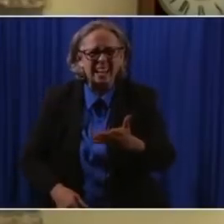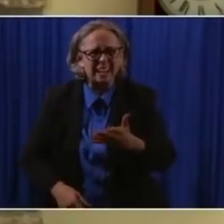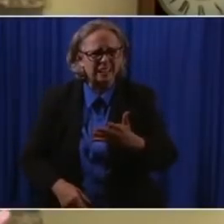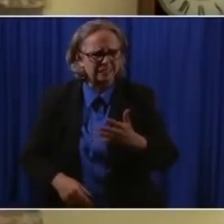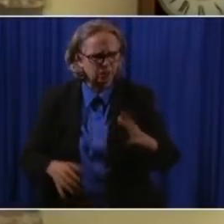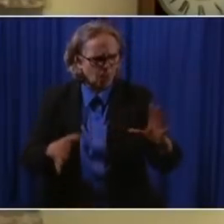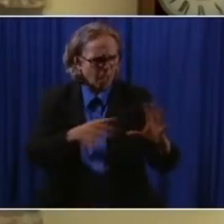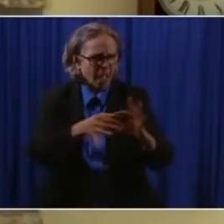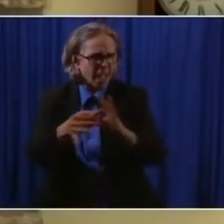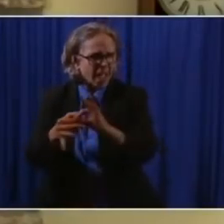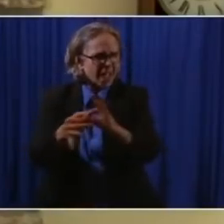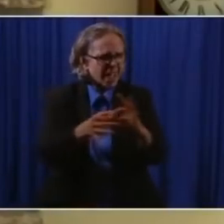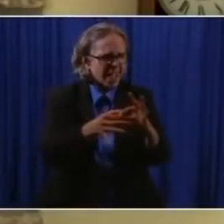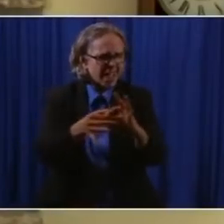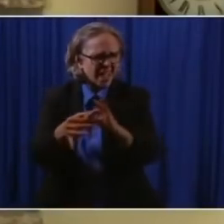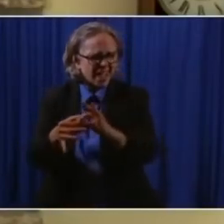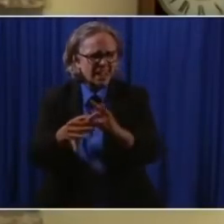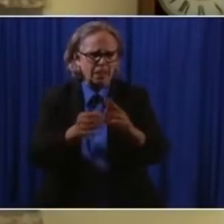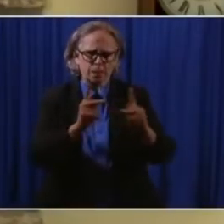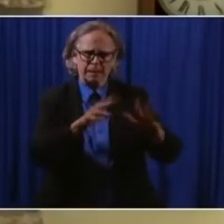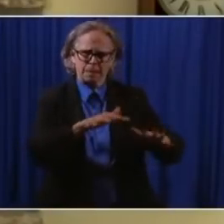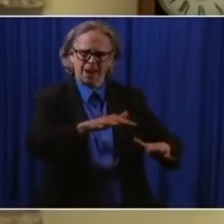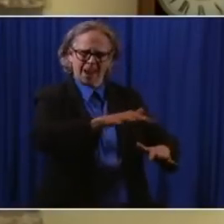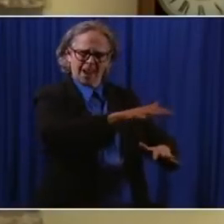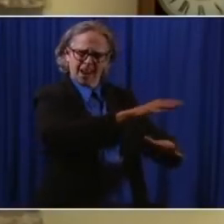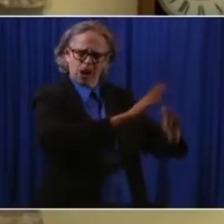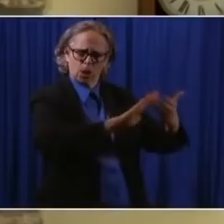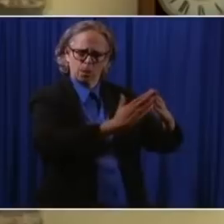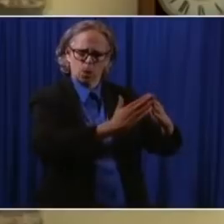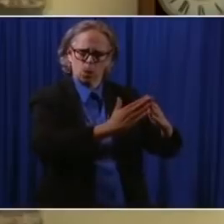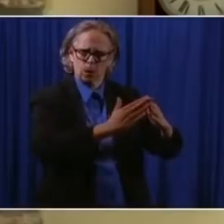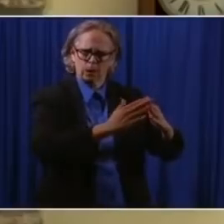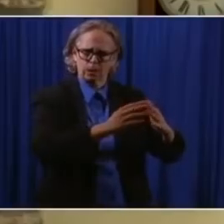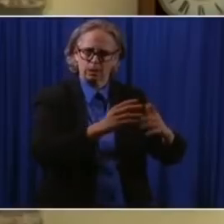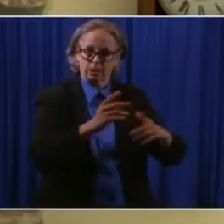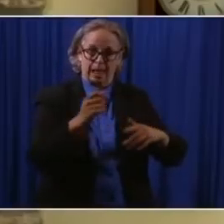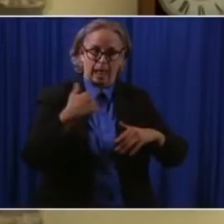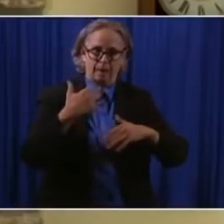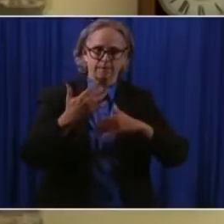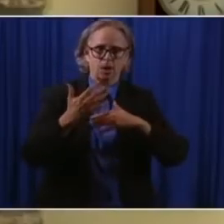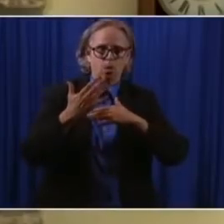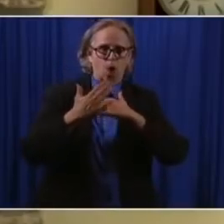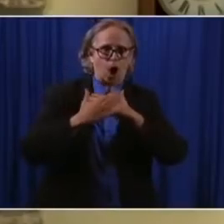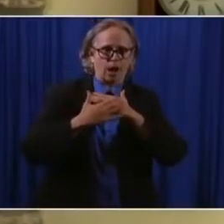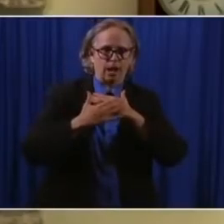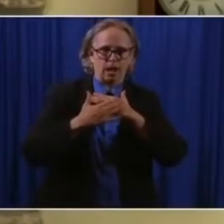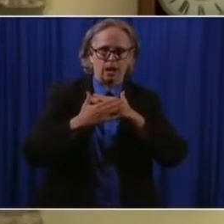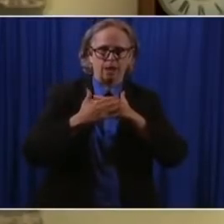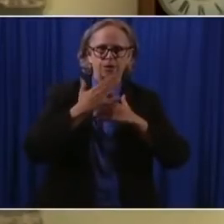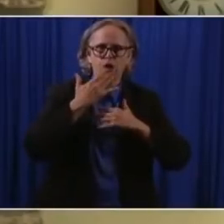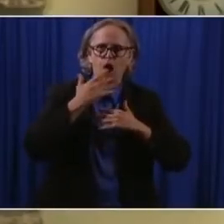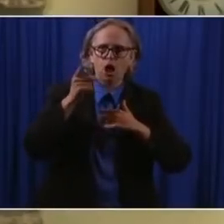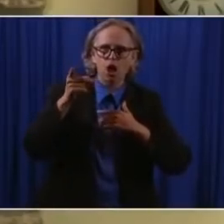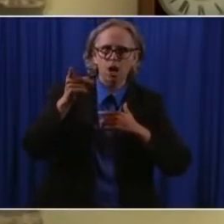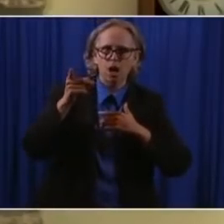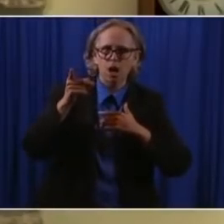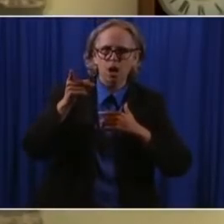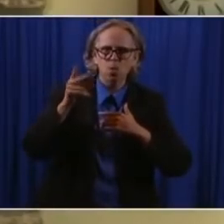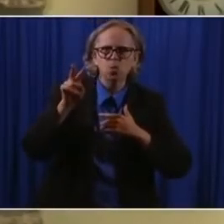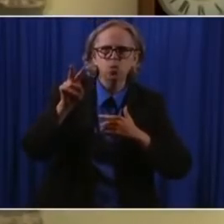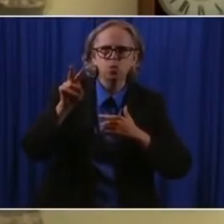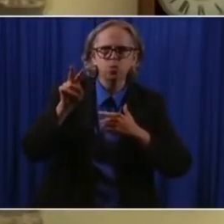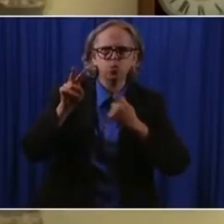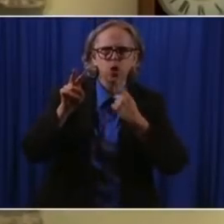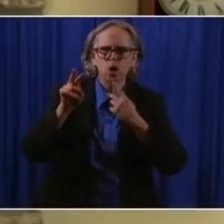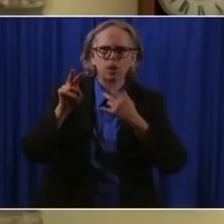will get the early warning signs, I think, if that is happening. So, it's very important as we get